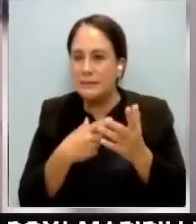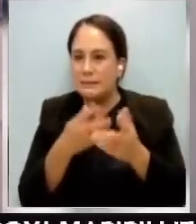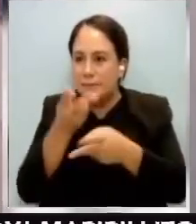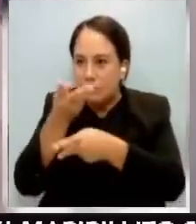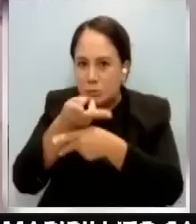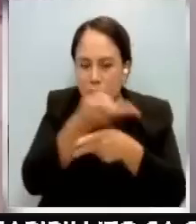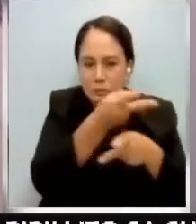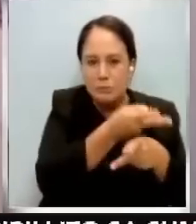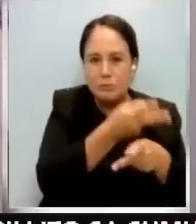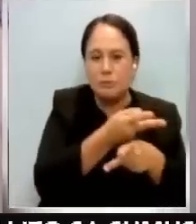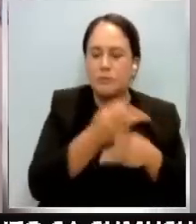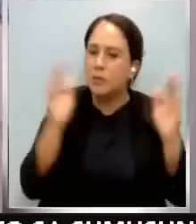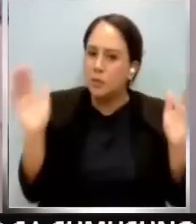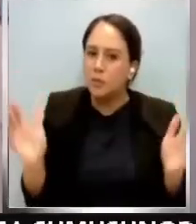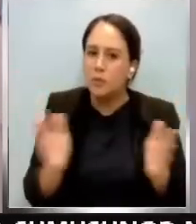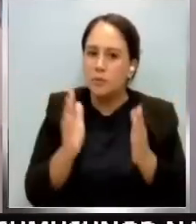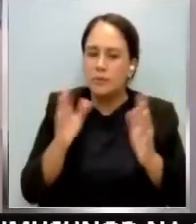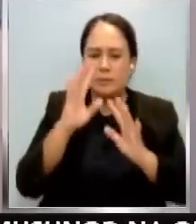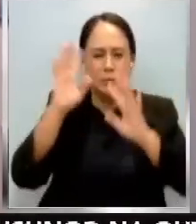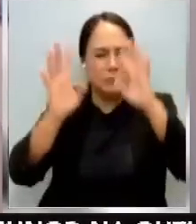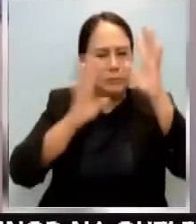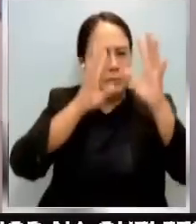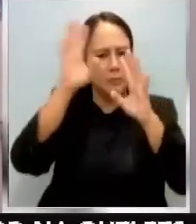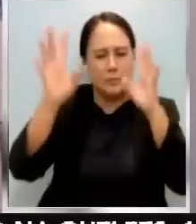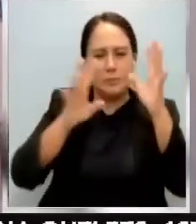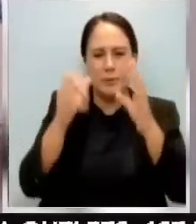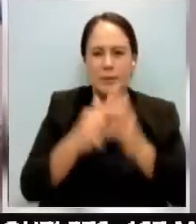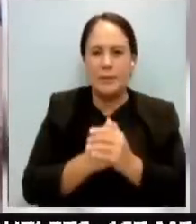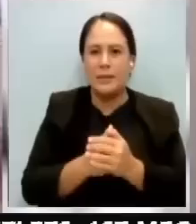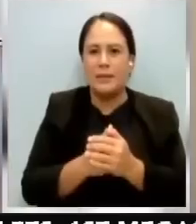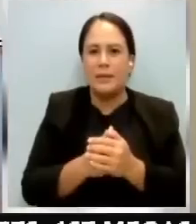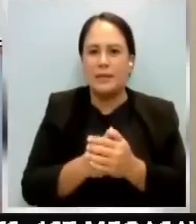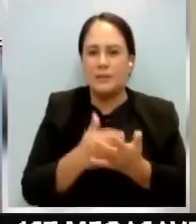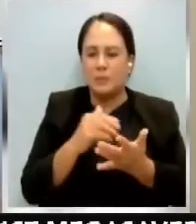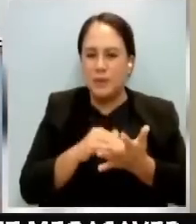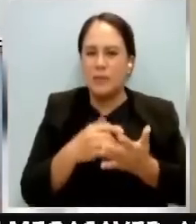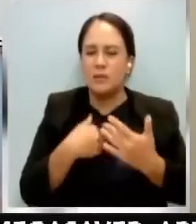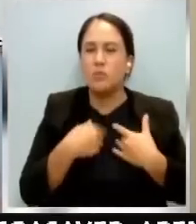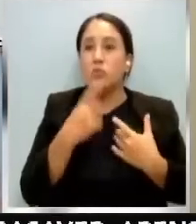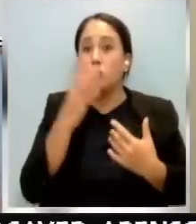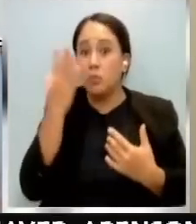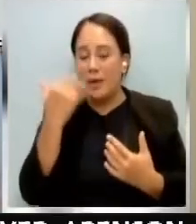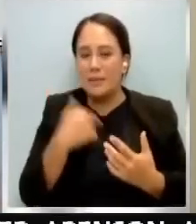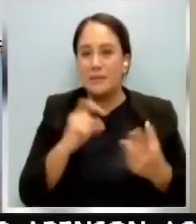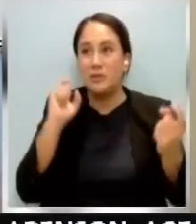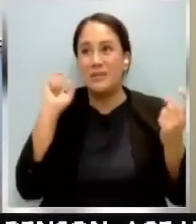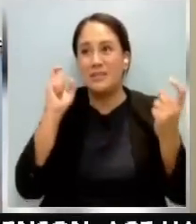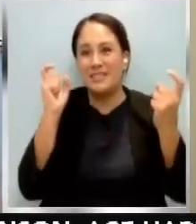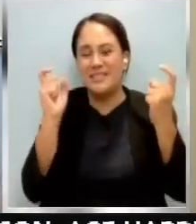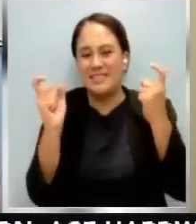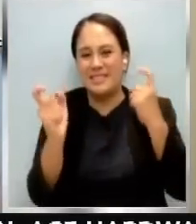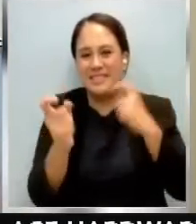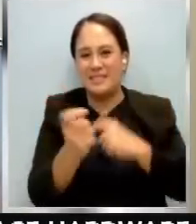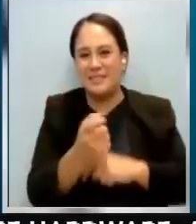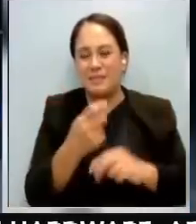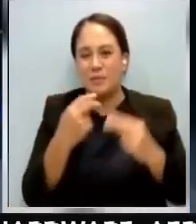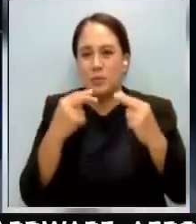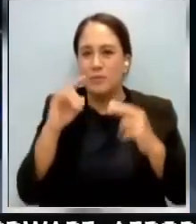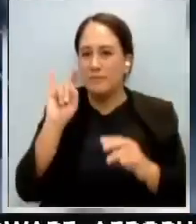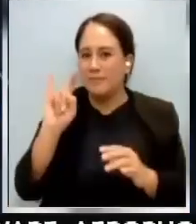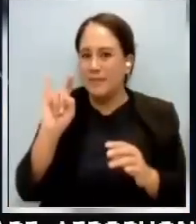encouraging innovations amid the ever-changing broadcast media